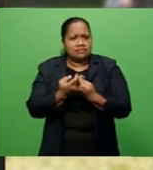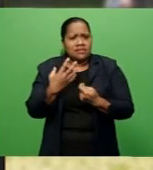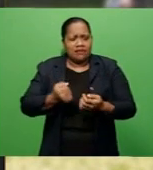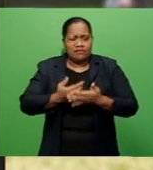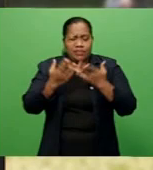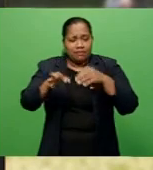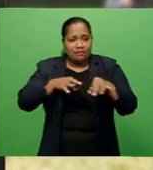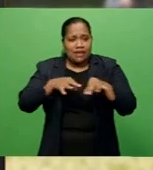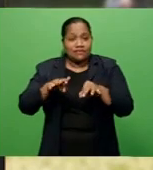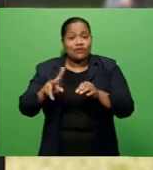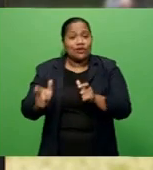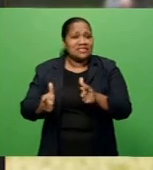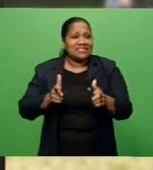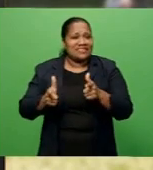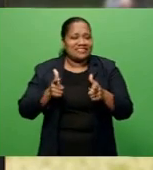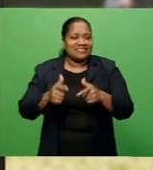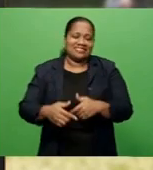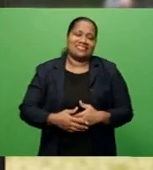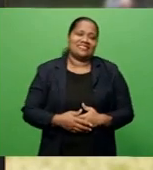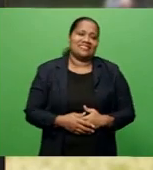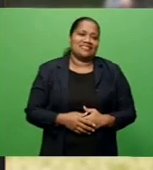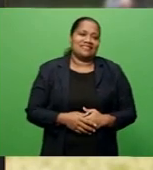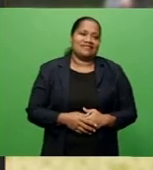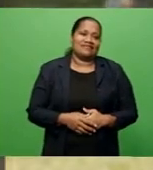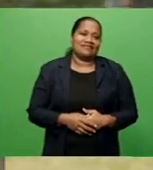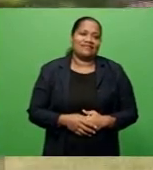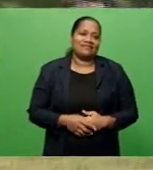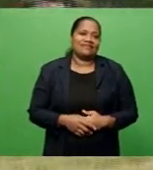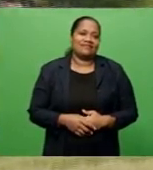Uprising Sevens. Tale Materkula reports.